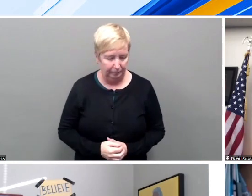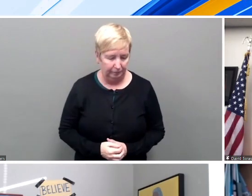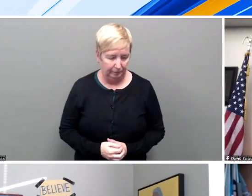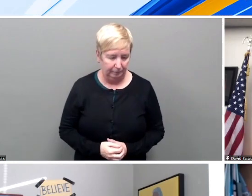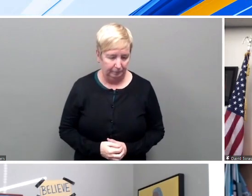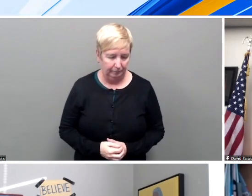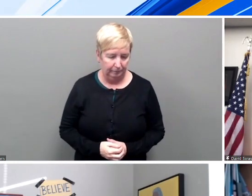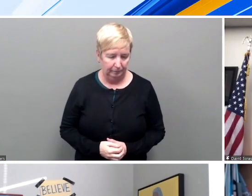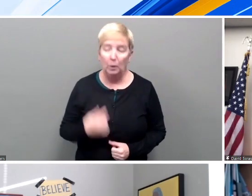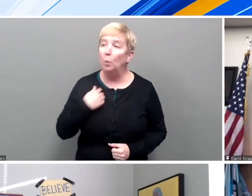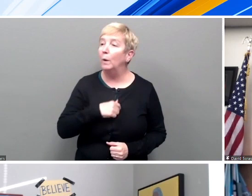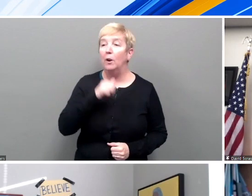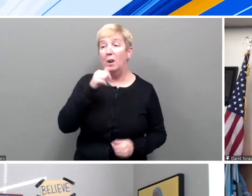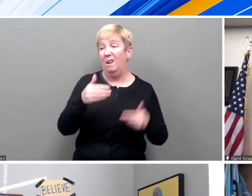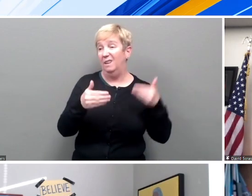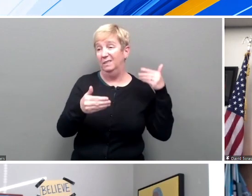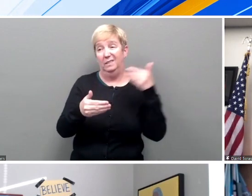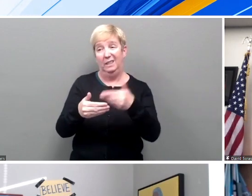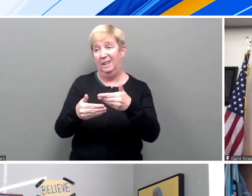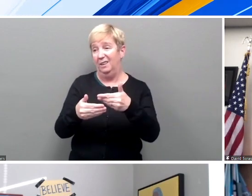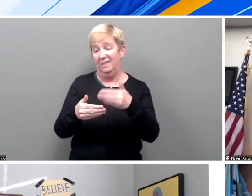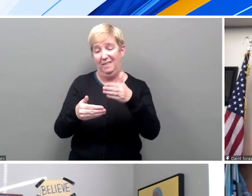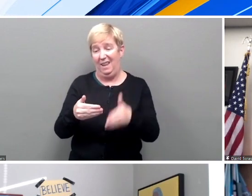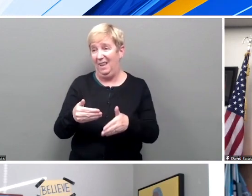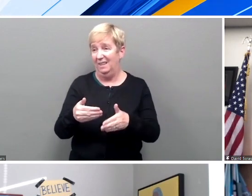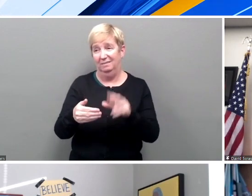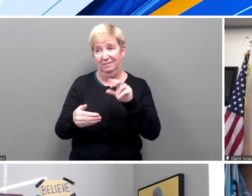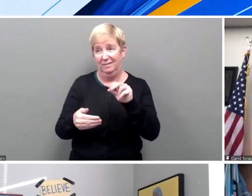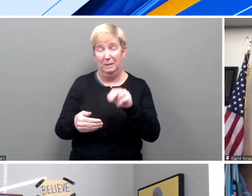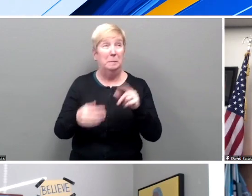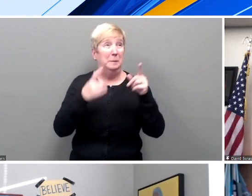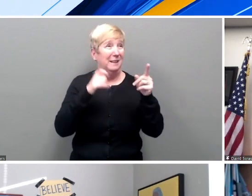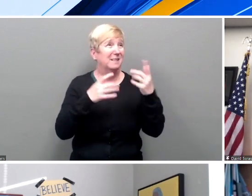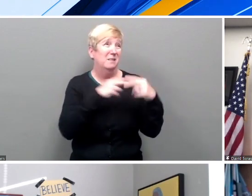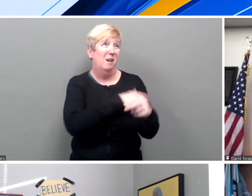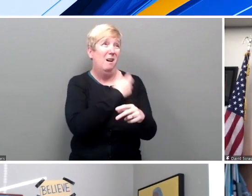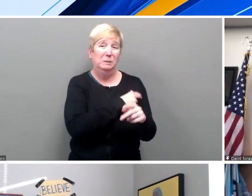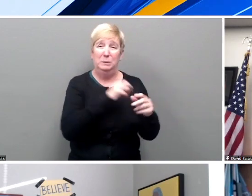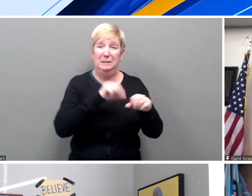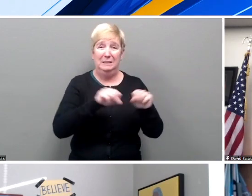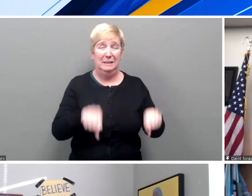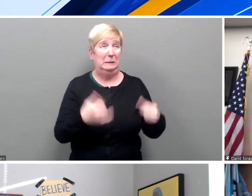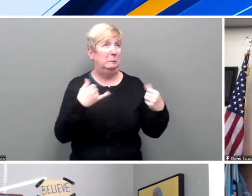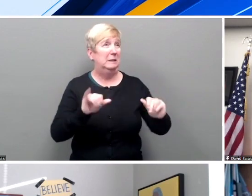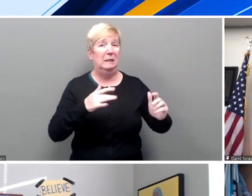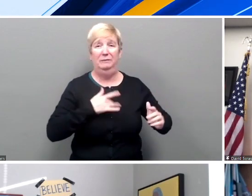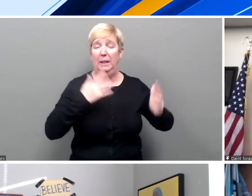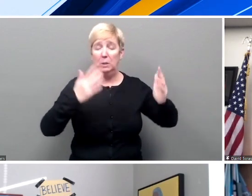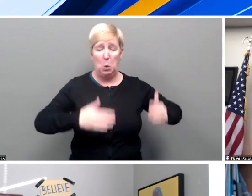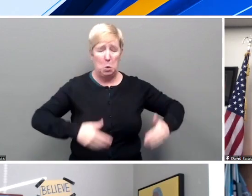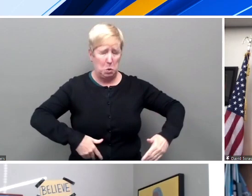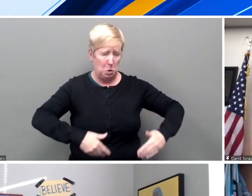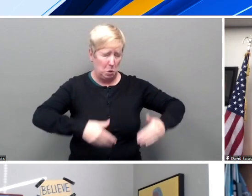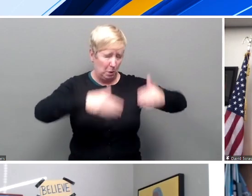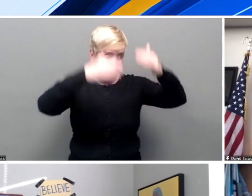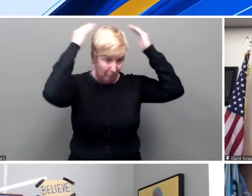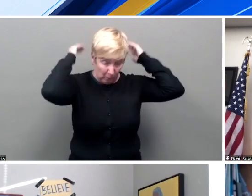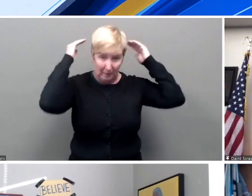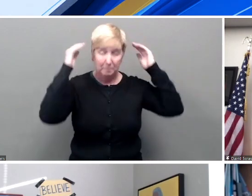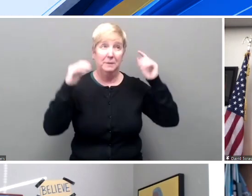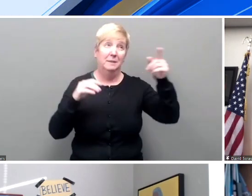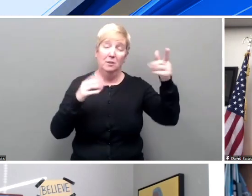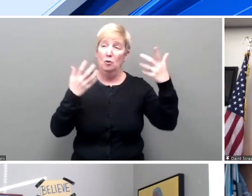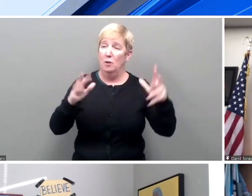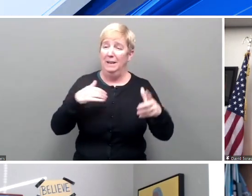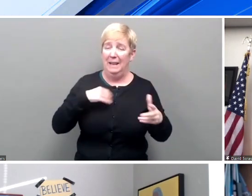we're not near the end game when our healthcare delivery system is being completely overwhelmed and has to declare crisis standards